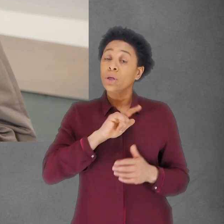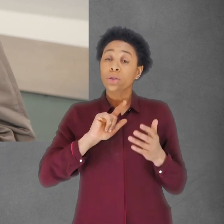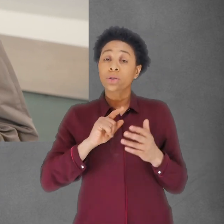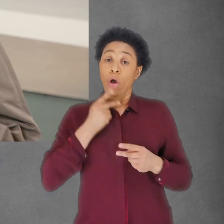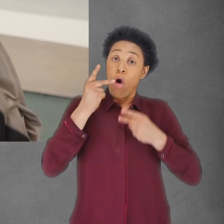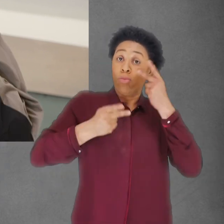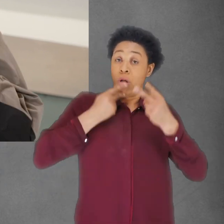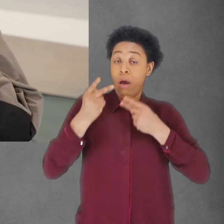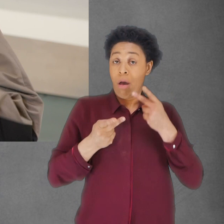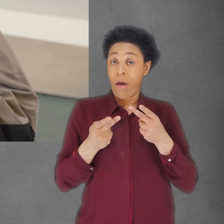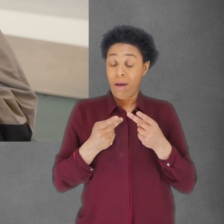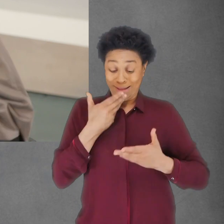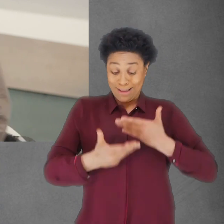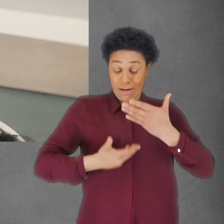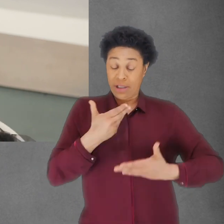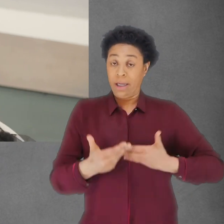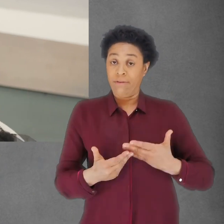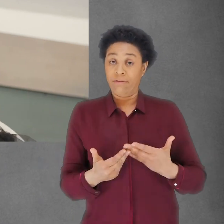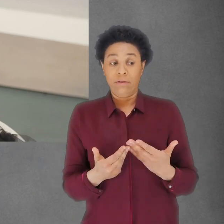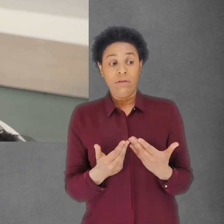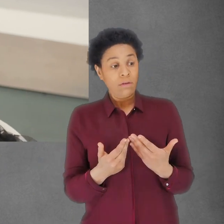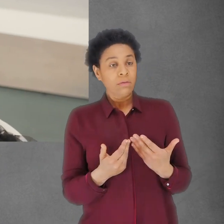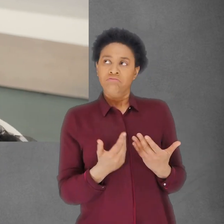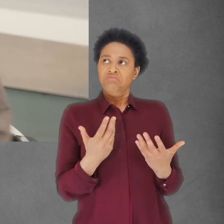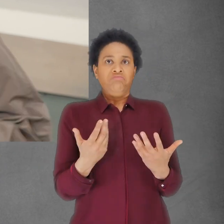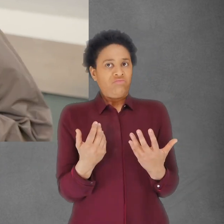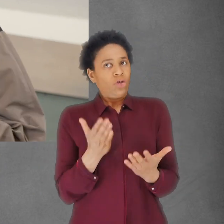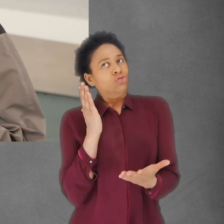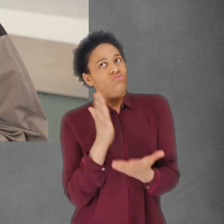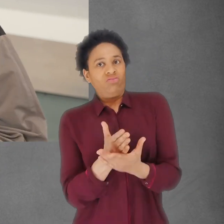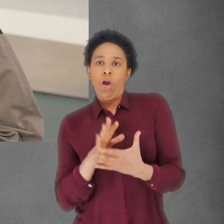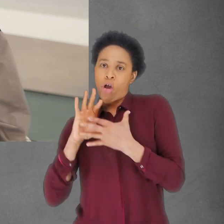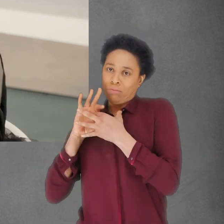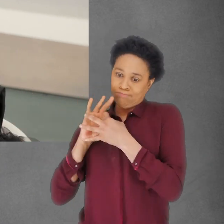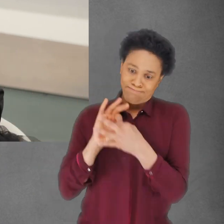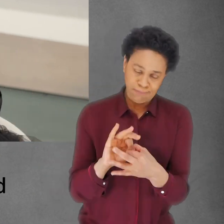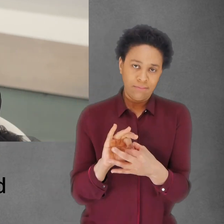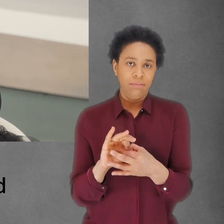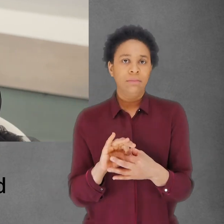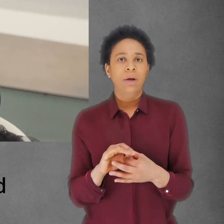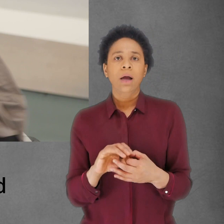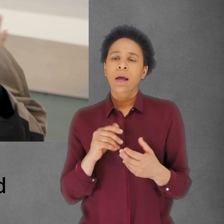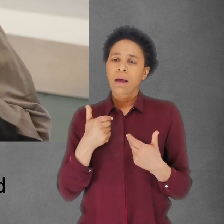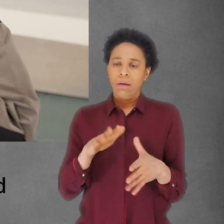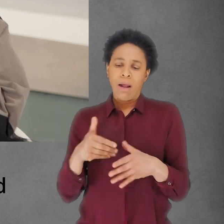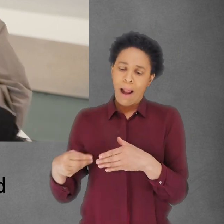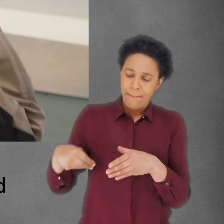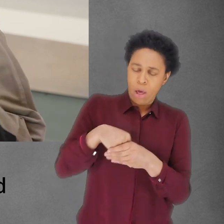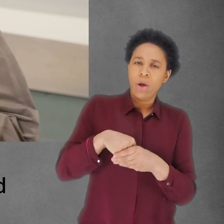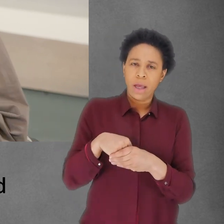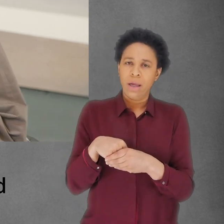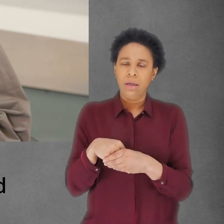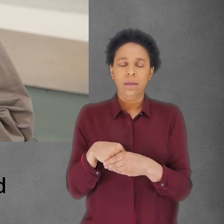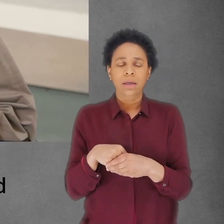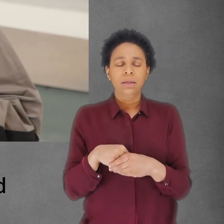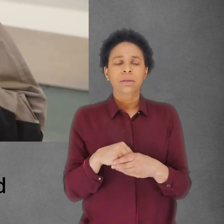of platform sort of gets right to the condition of being and belonging. So I'm just trying to think